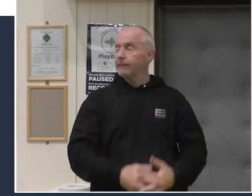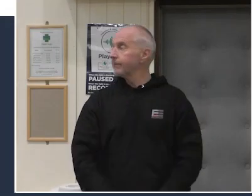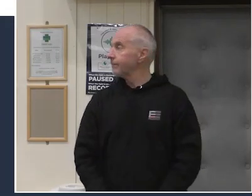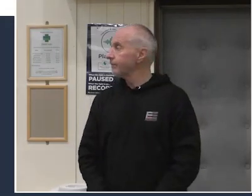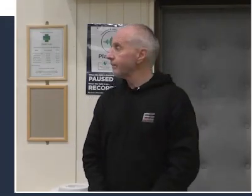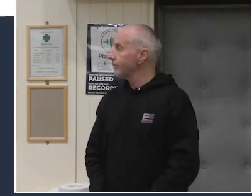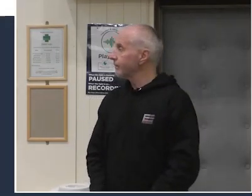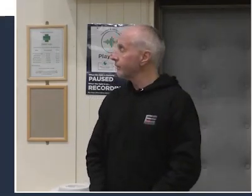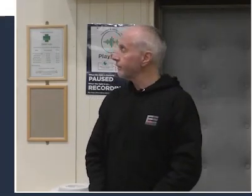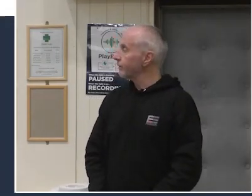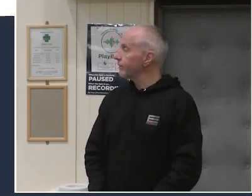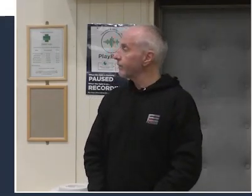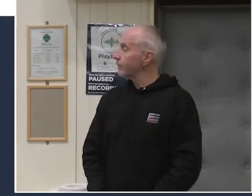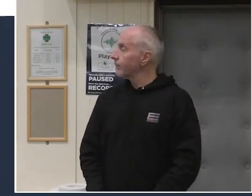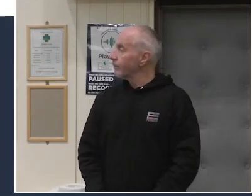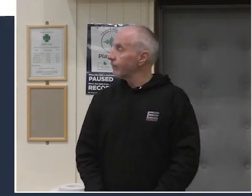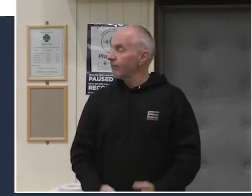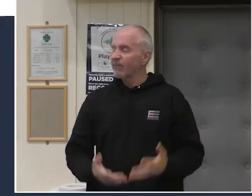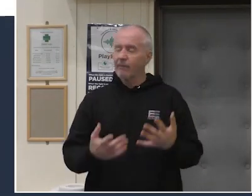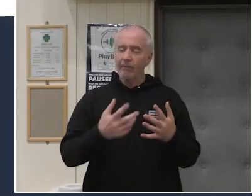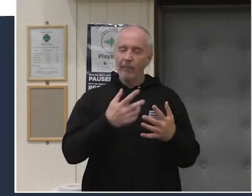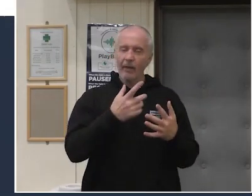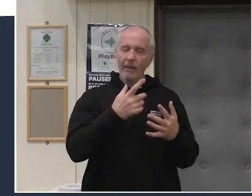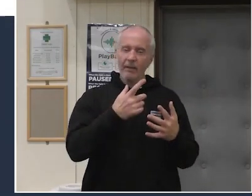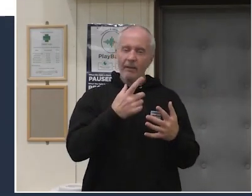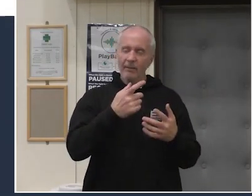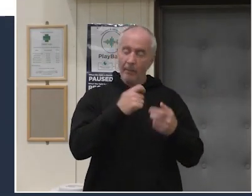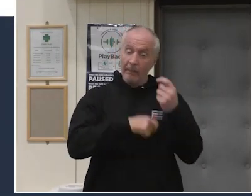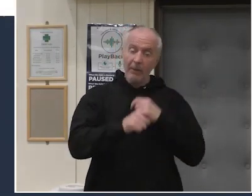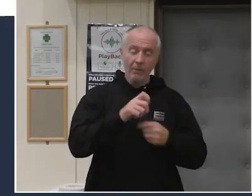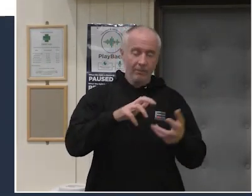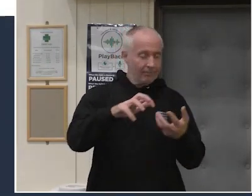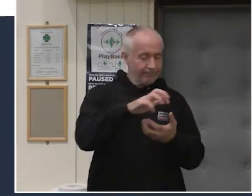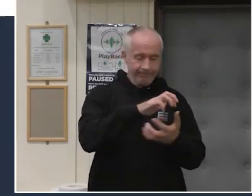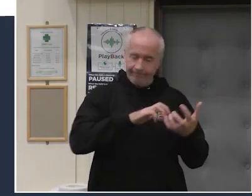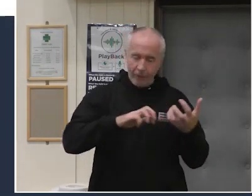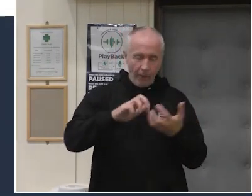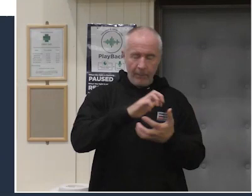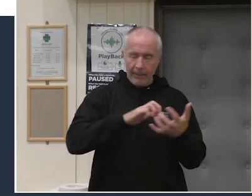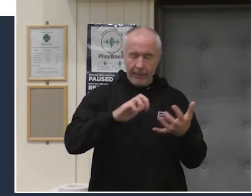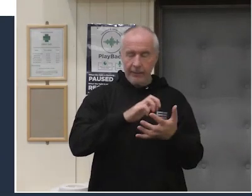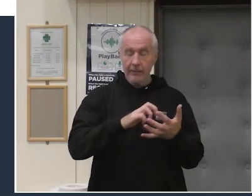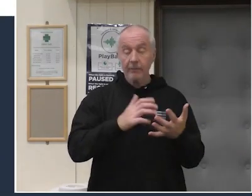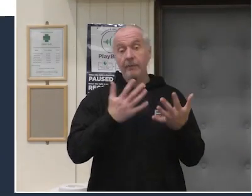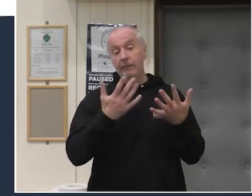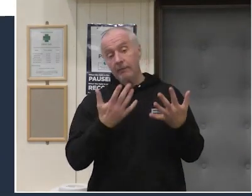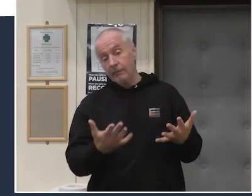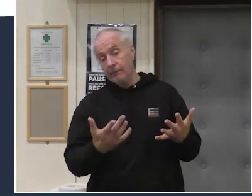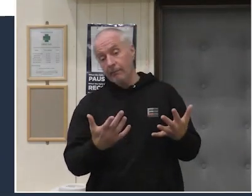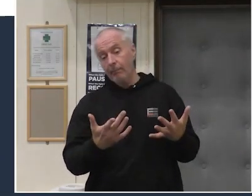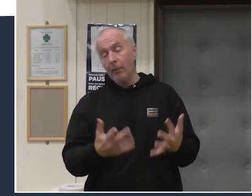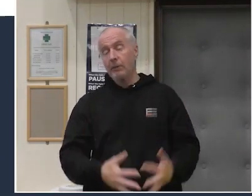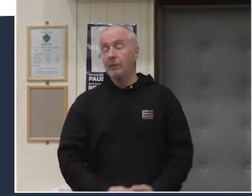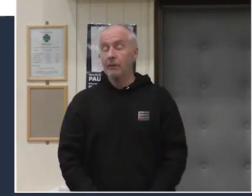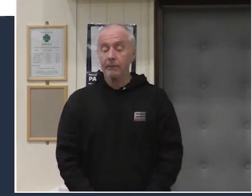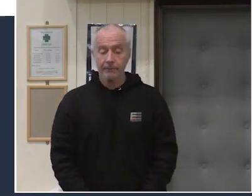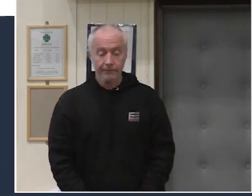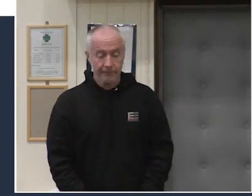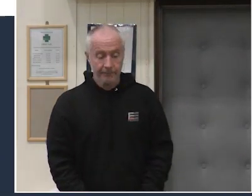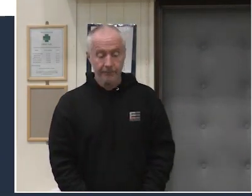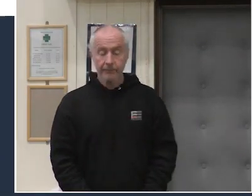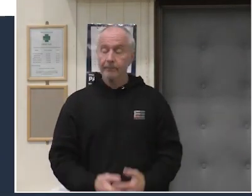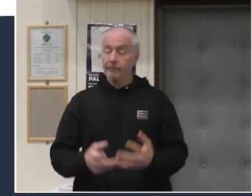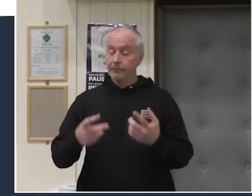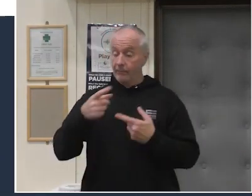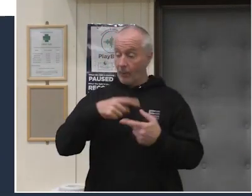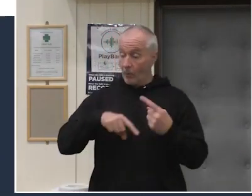Yeah, so it gets a little bit complicated, but we have